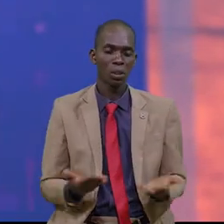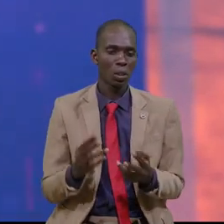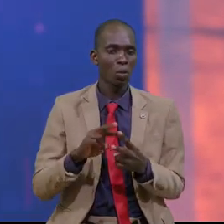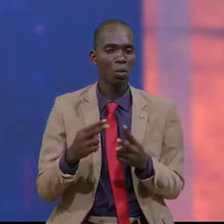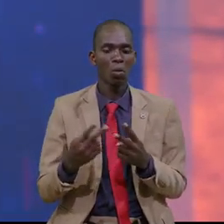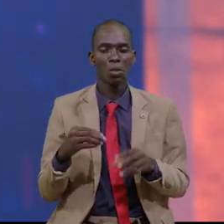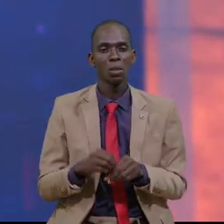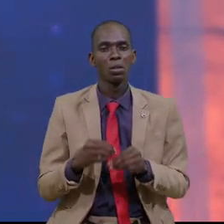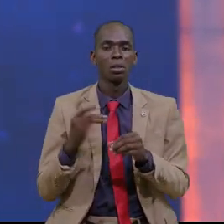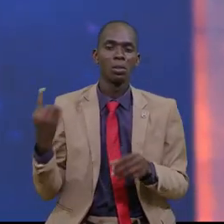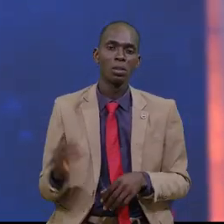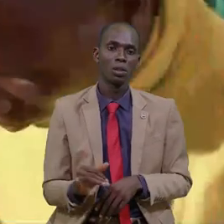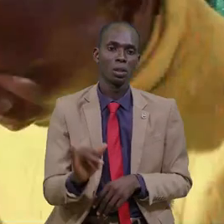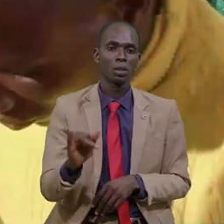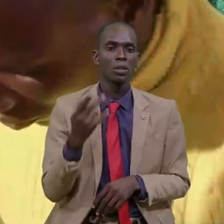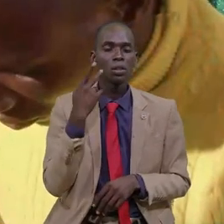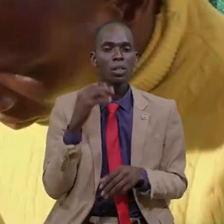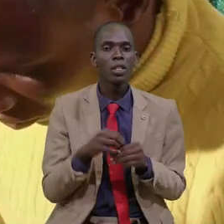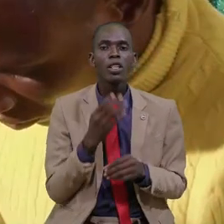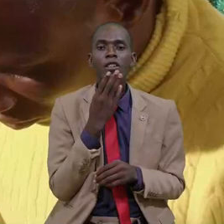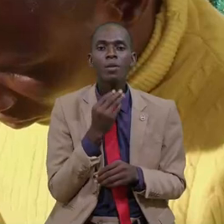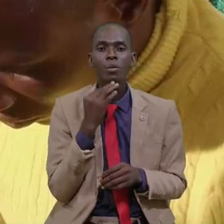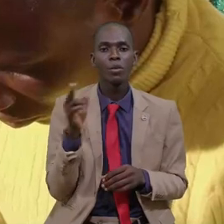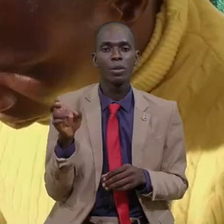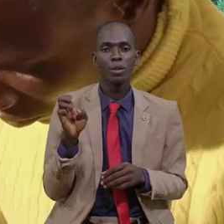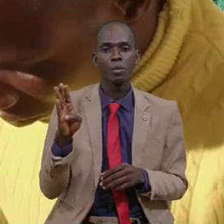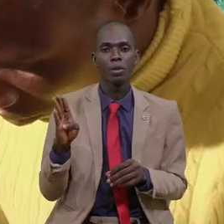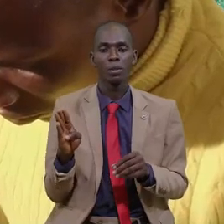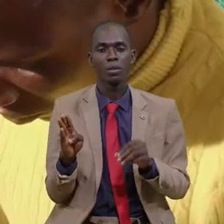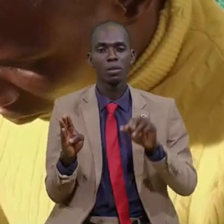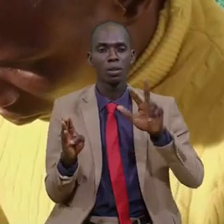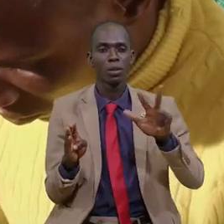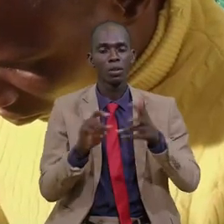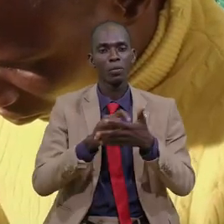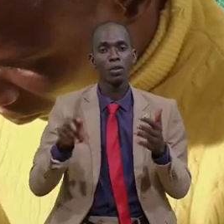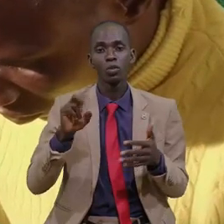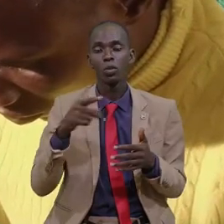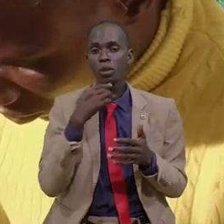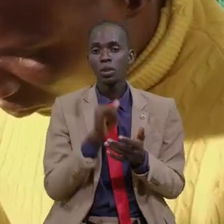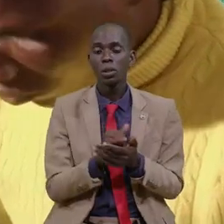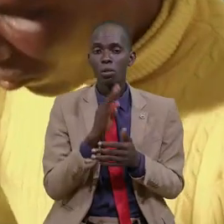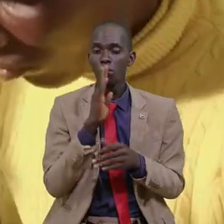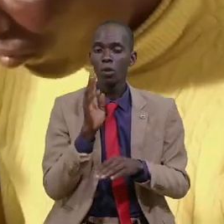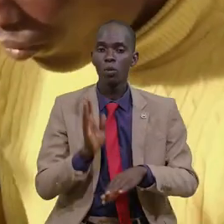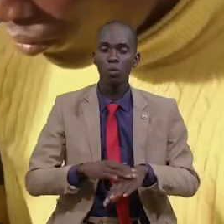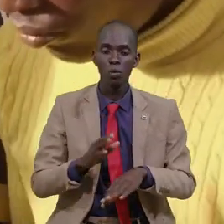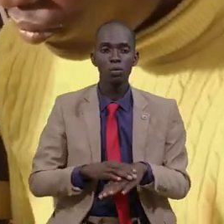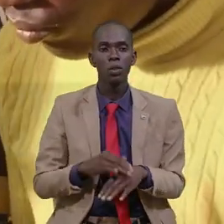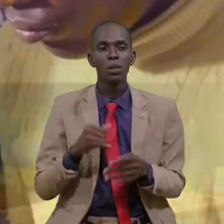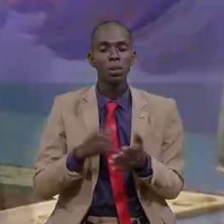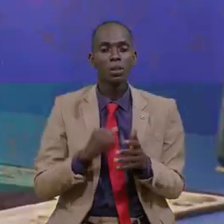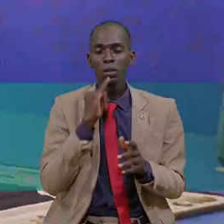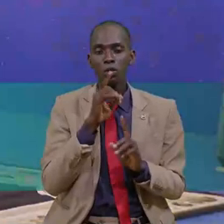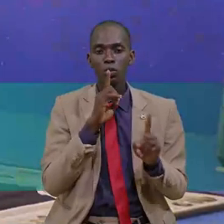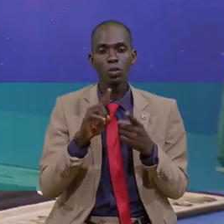at Hebrews chapter 3 and verse 12. It says, take heed, brethren. He's talking to brethren. Lest